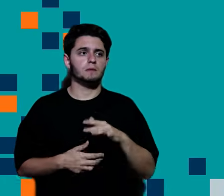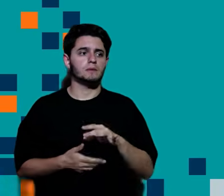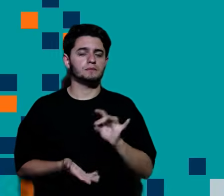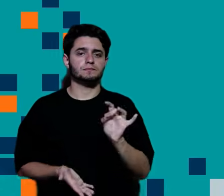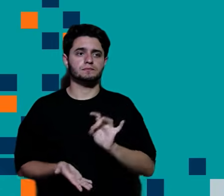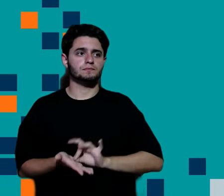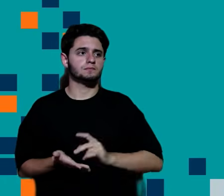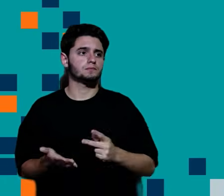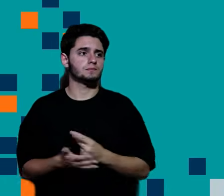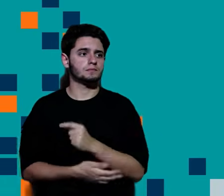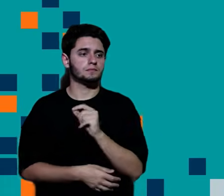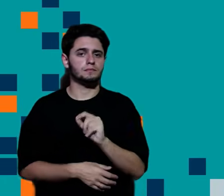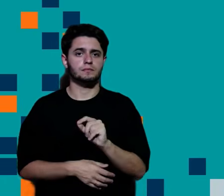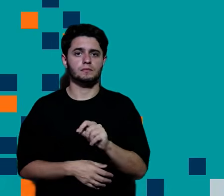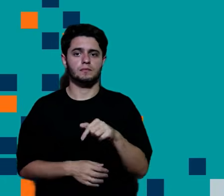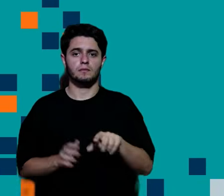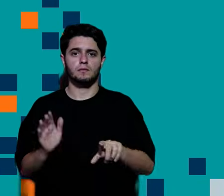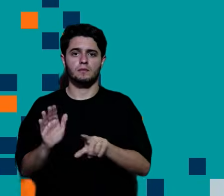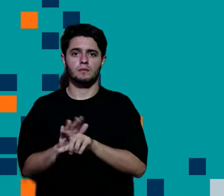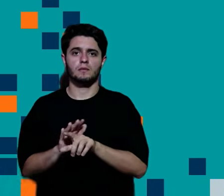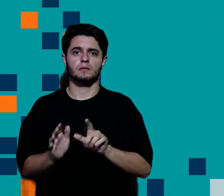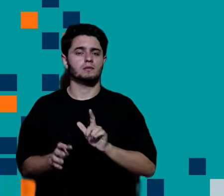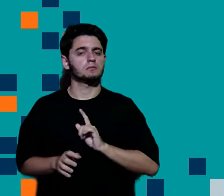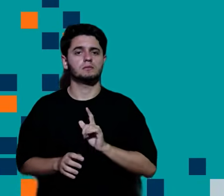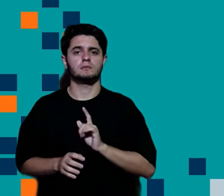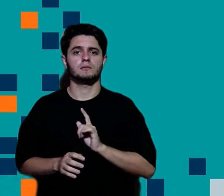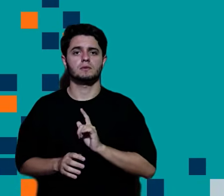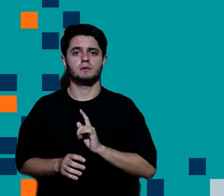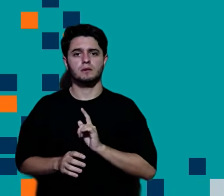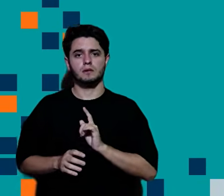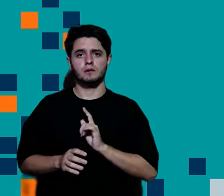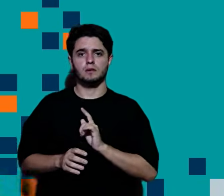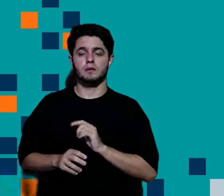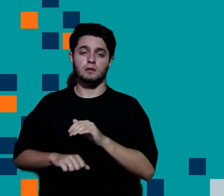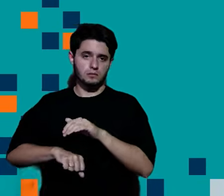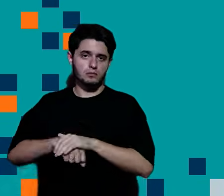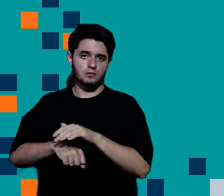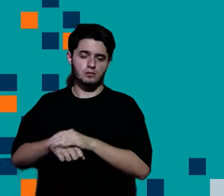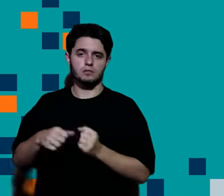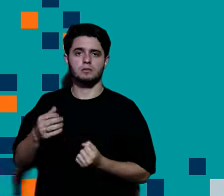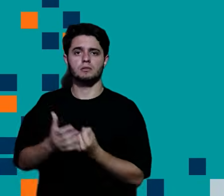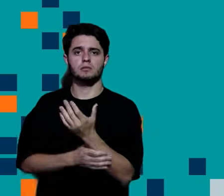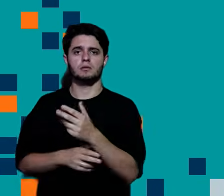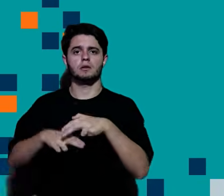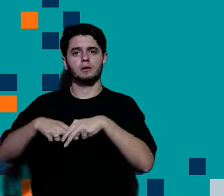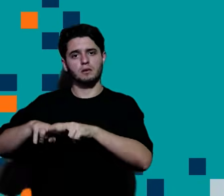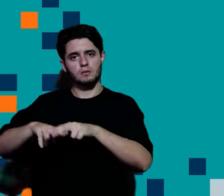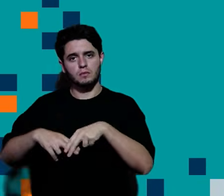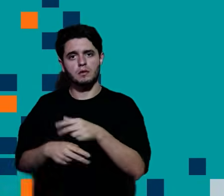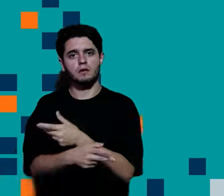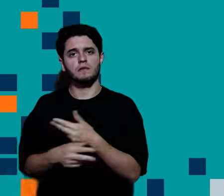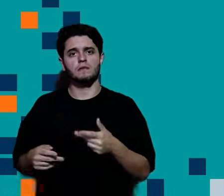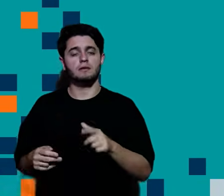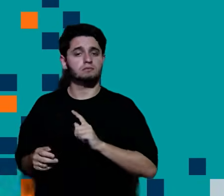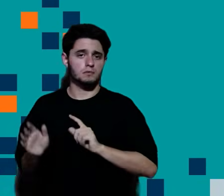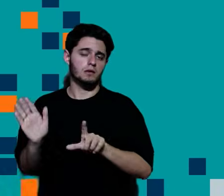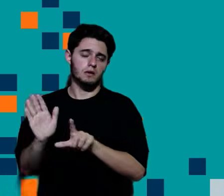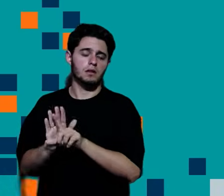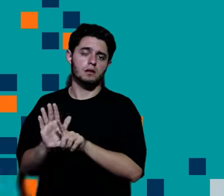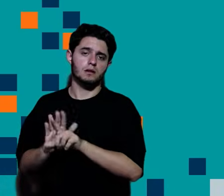fact, Frederick Law Olmsted, who designed Central Park and all of the immersive parks, he wasn't a landscape